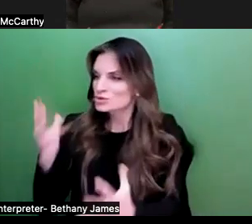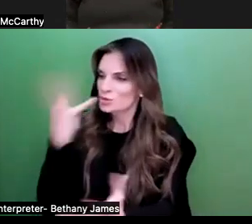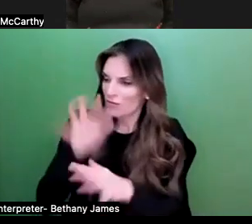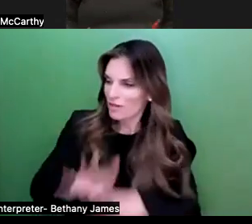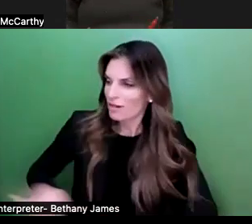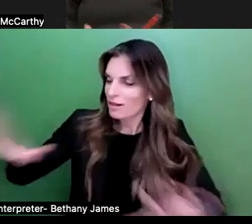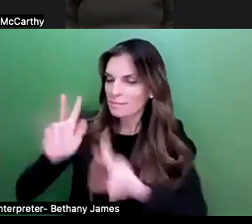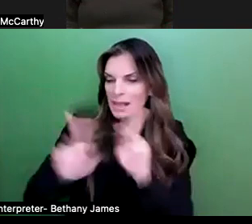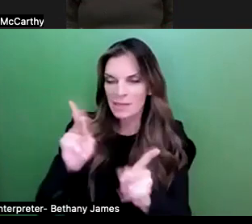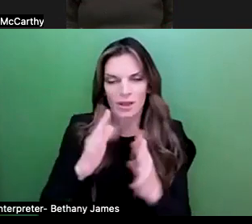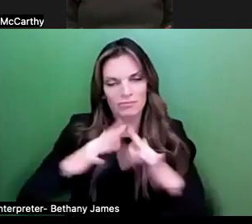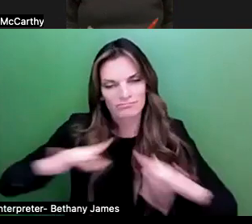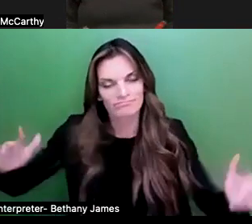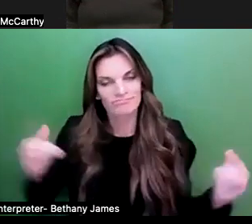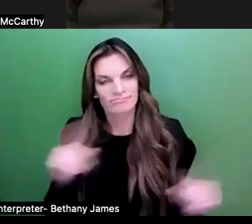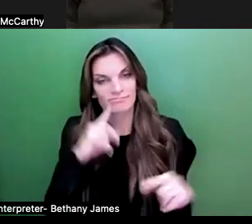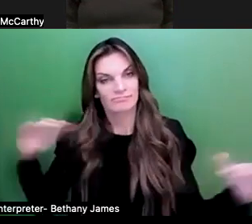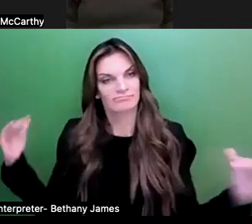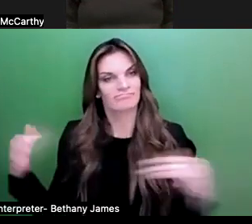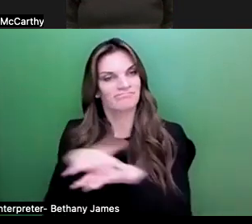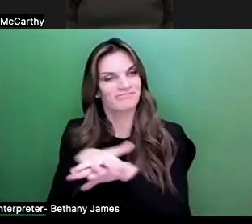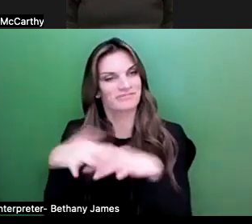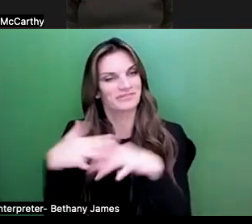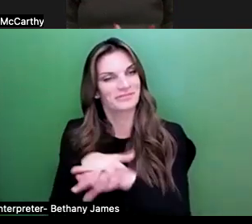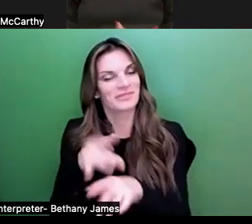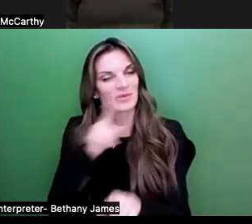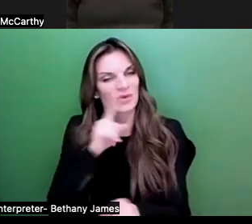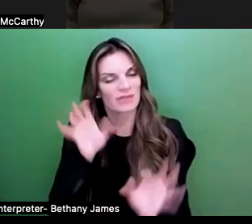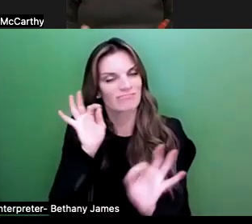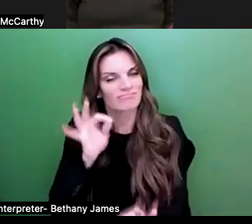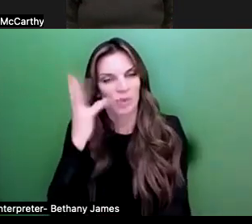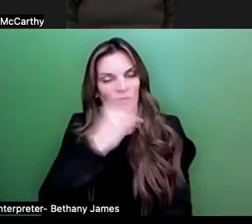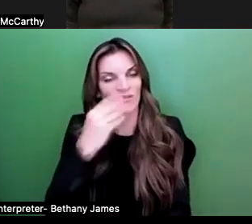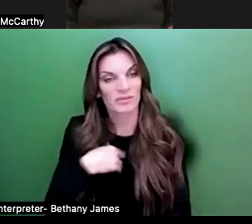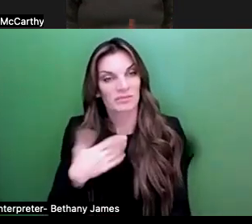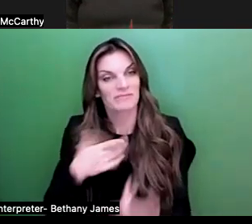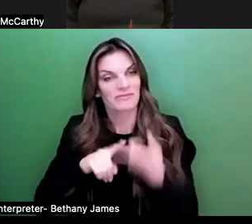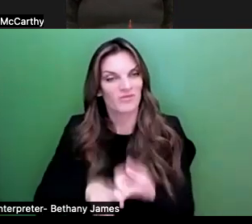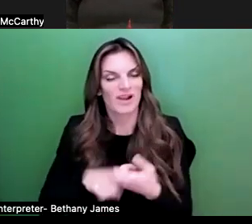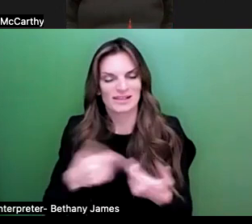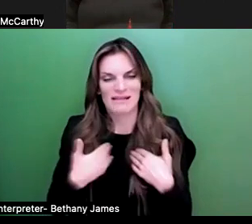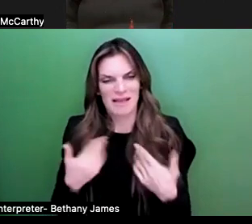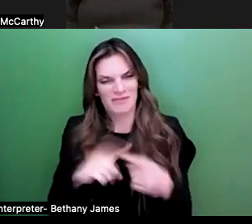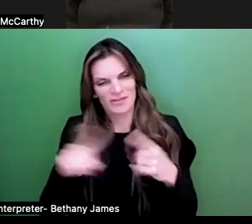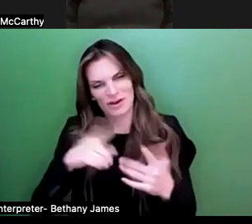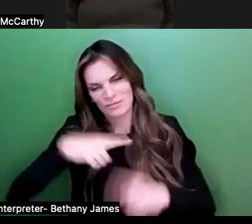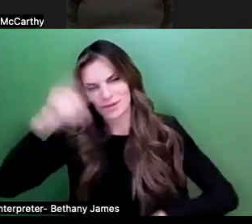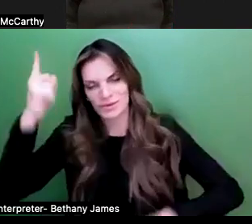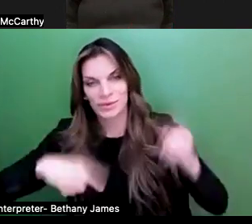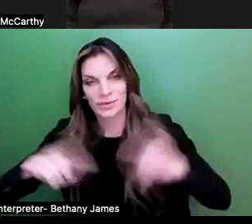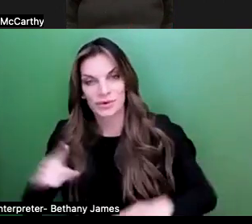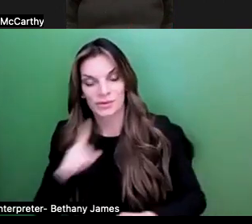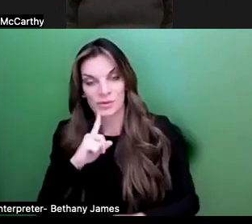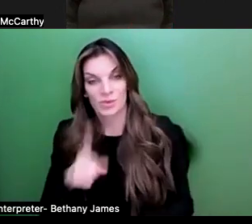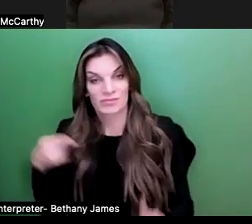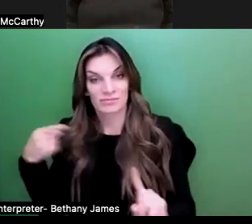that all come together in a very, very nice way. I grew up with a lot of friends from all different walks of life. What I think